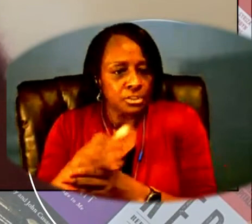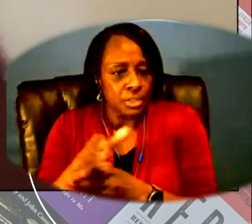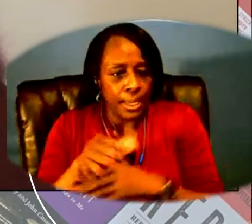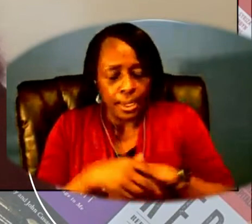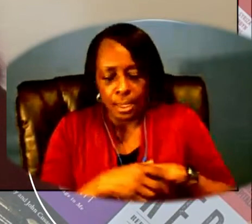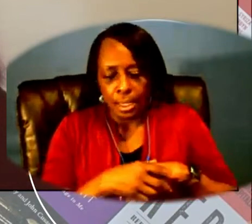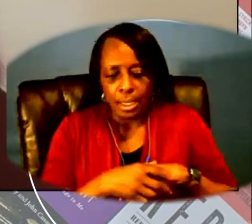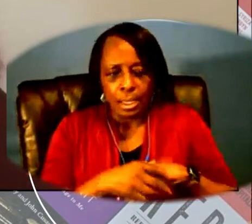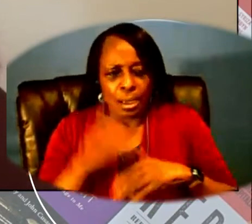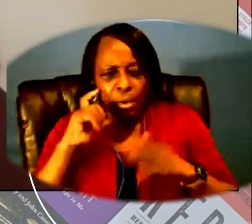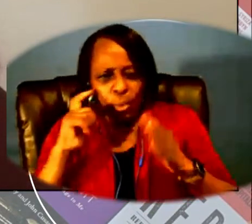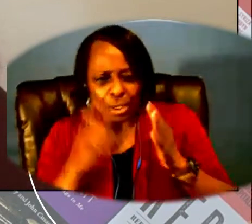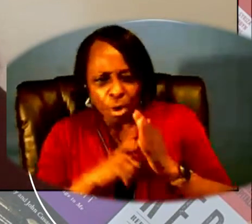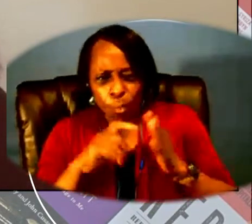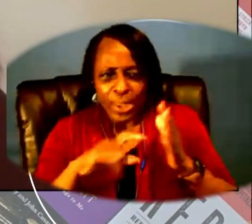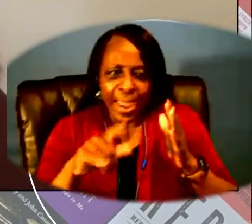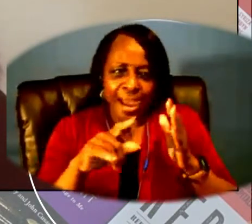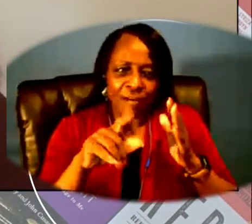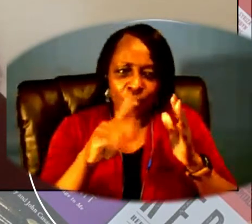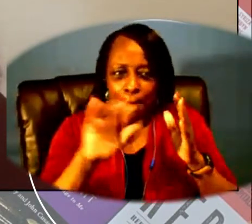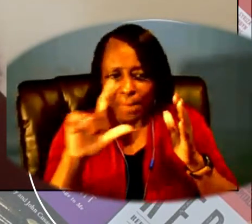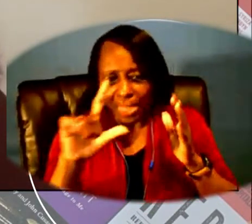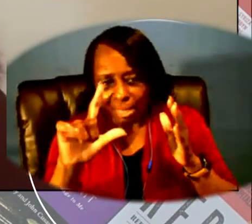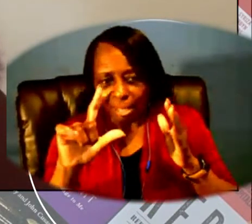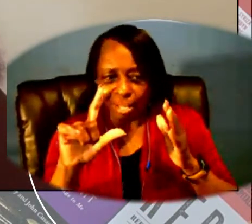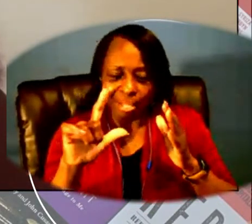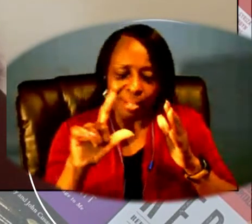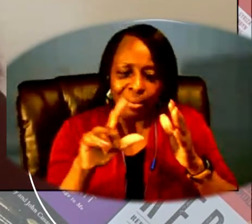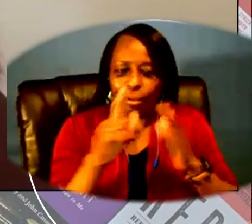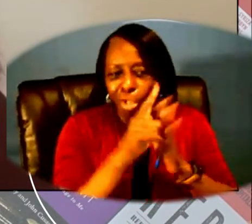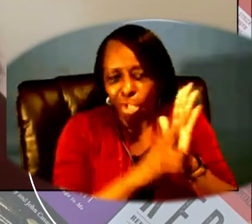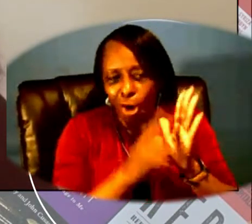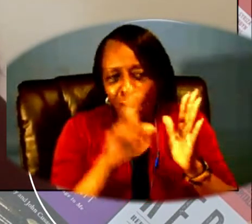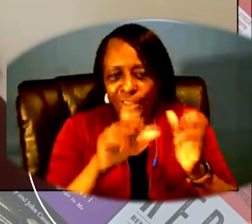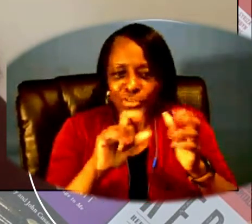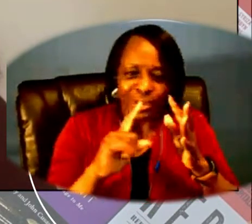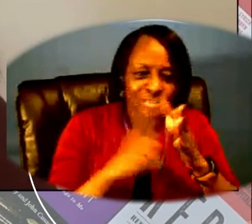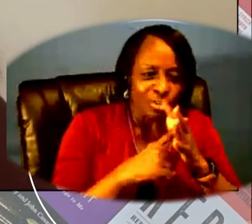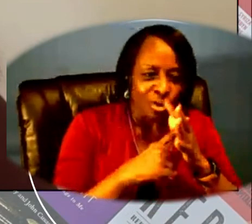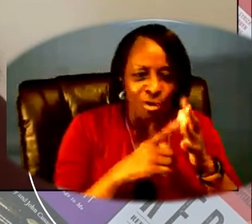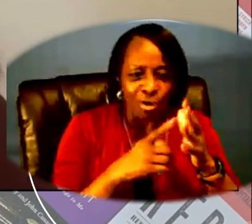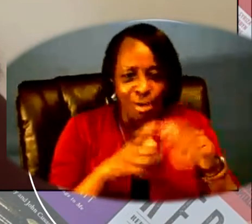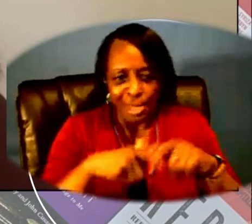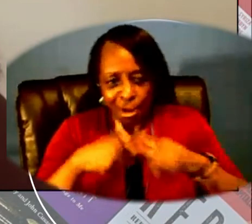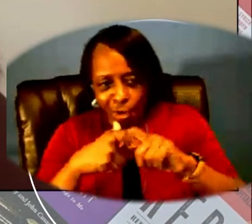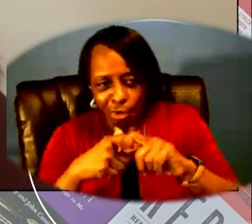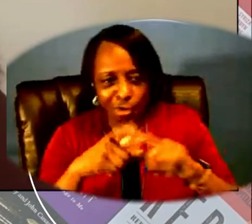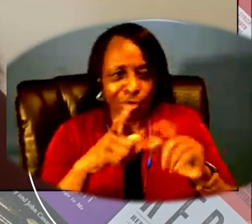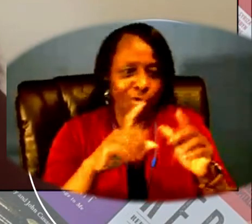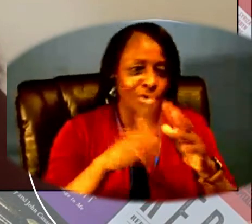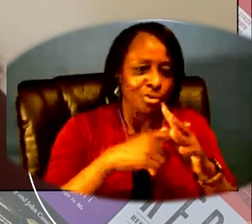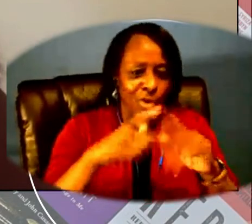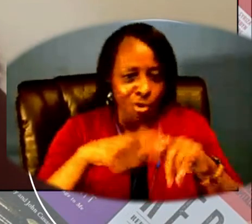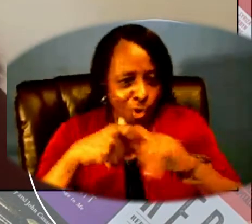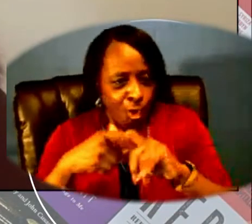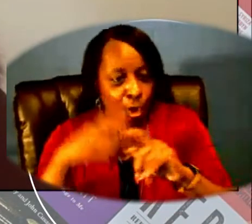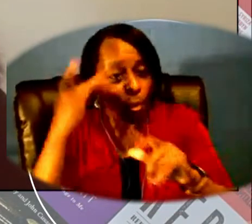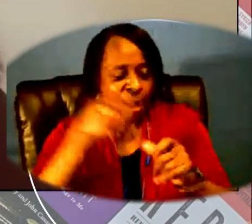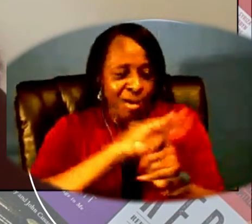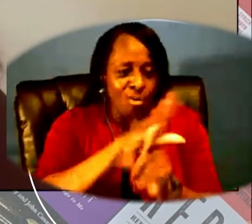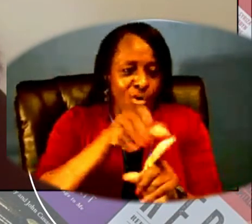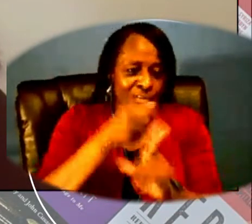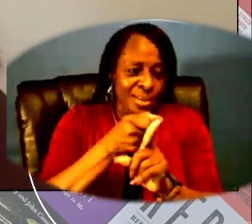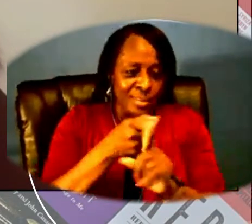getting started, especially due to COVID, and we're going to readdress it again next year because